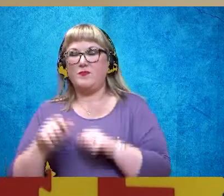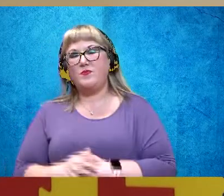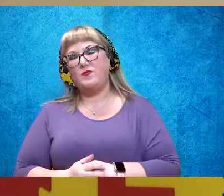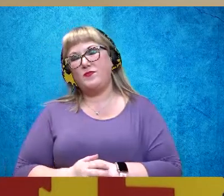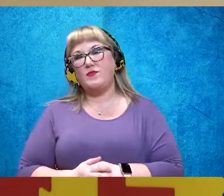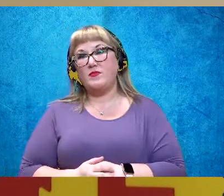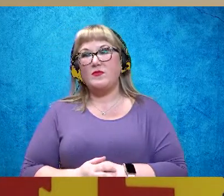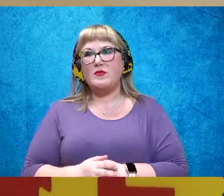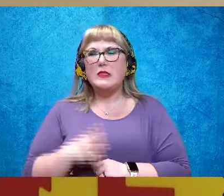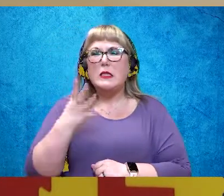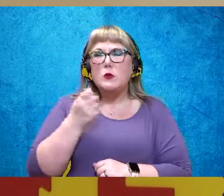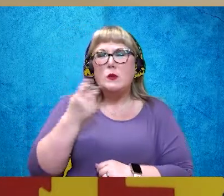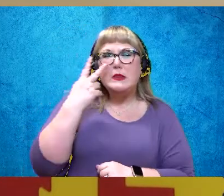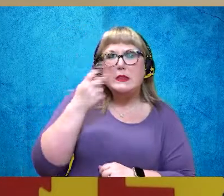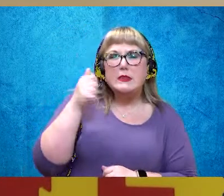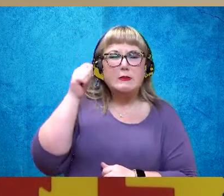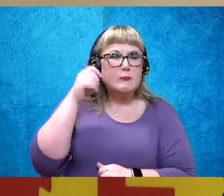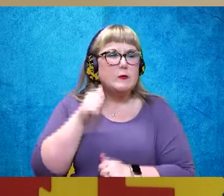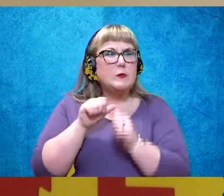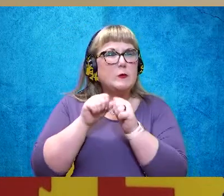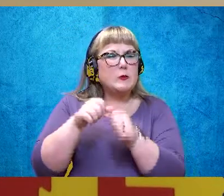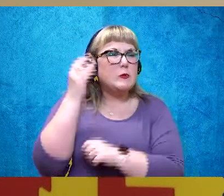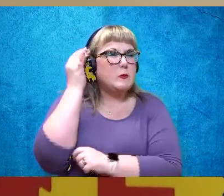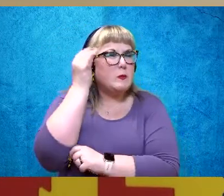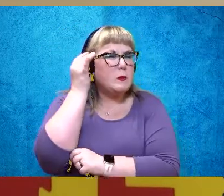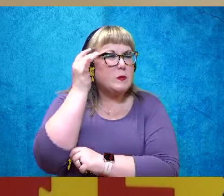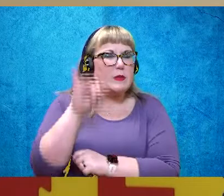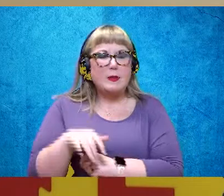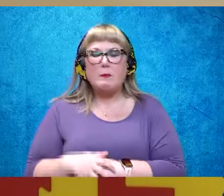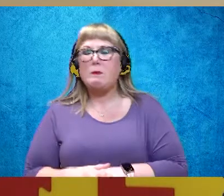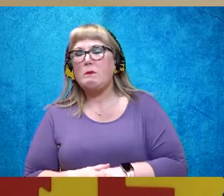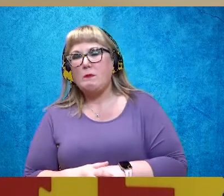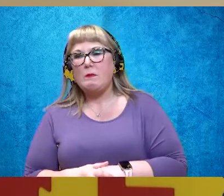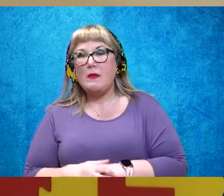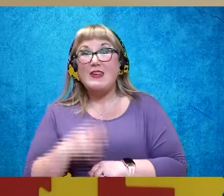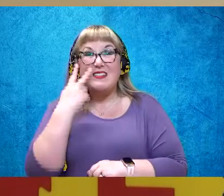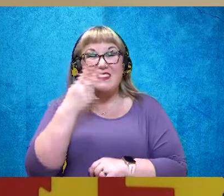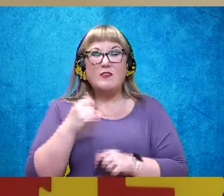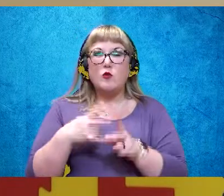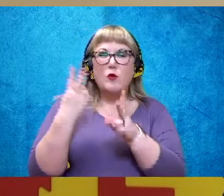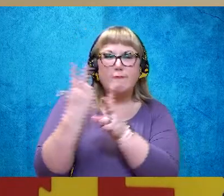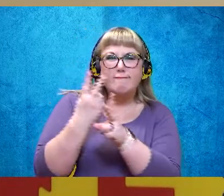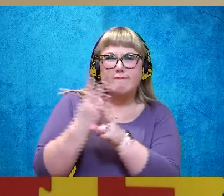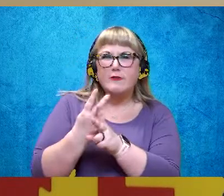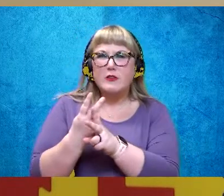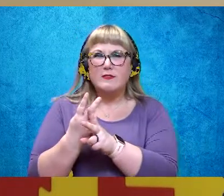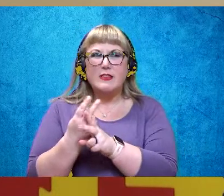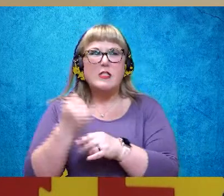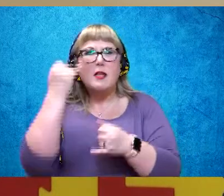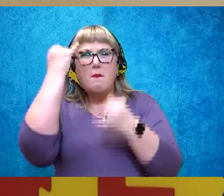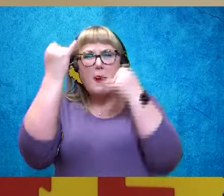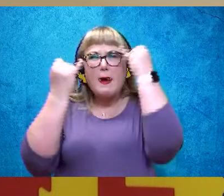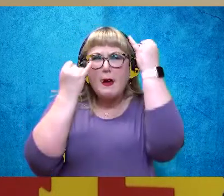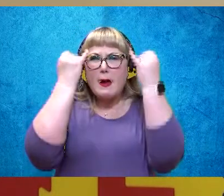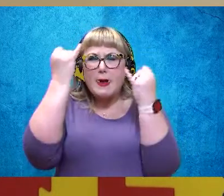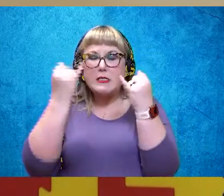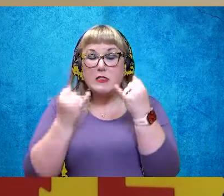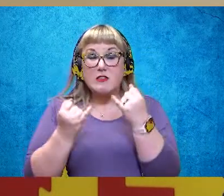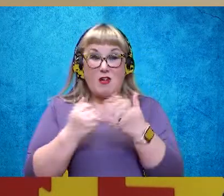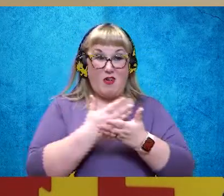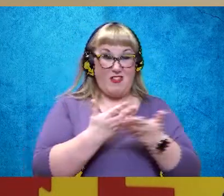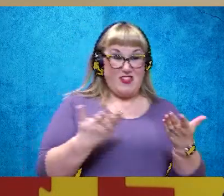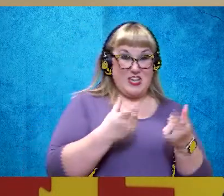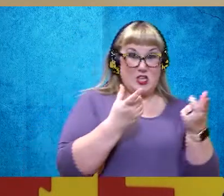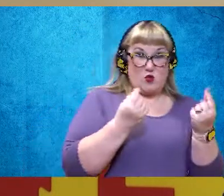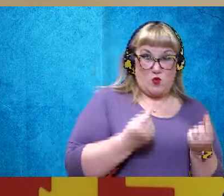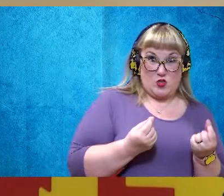you guys still have your thinking heads on, and let's see if we can sort some ideas of things we do or